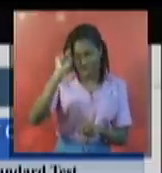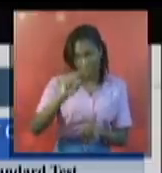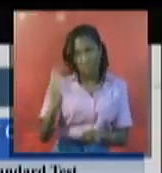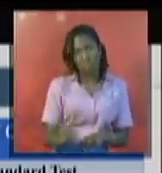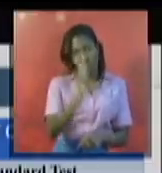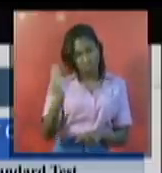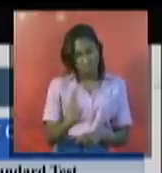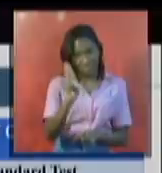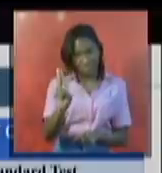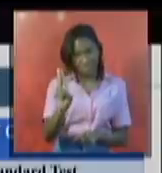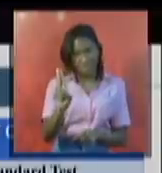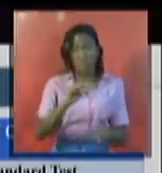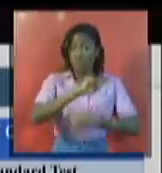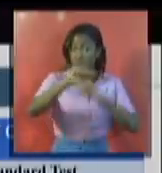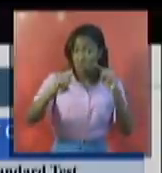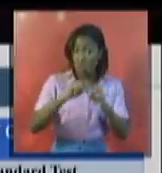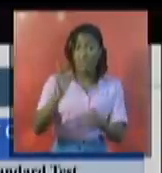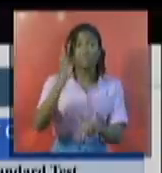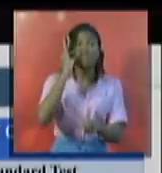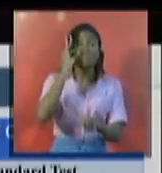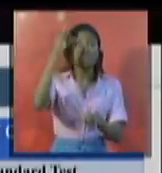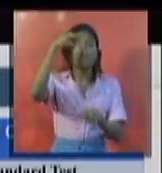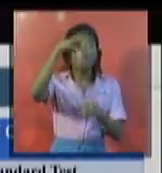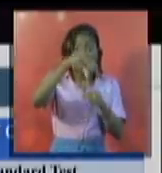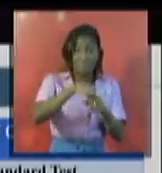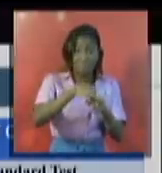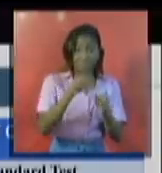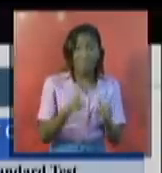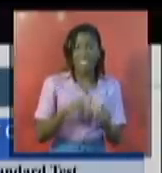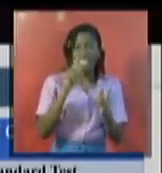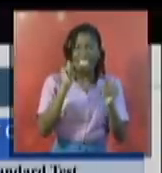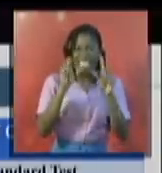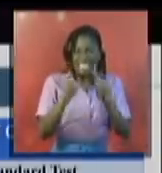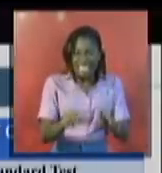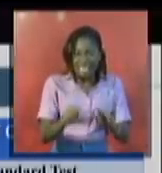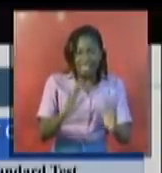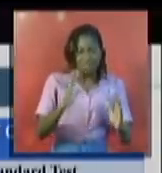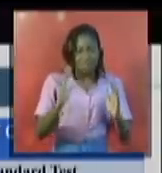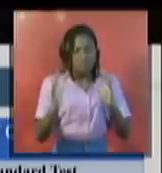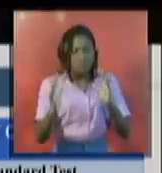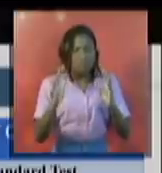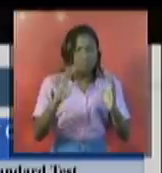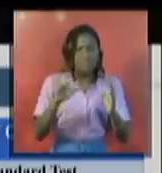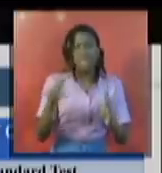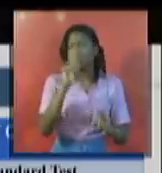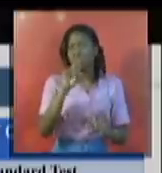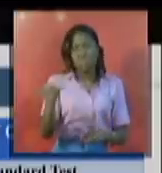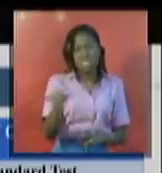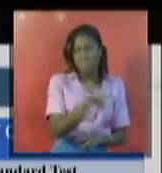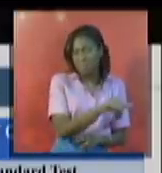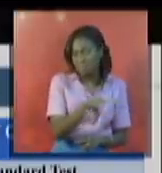testing window for a patient coming in to be tested is also the same, because it uses the same